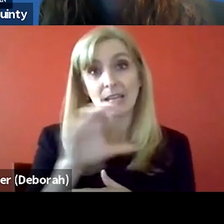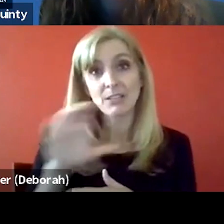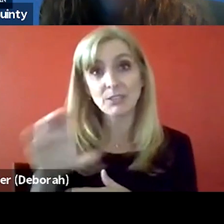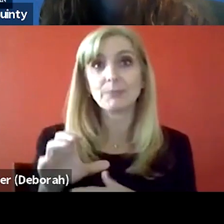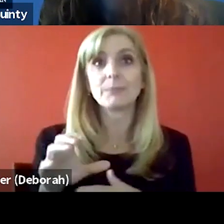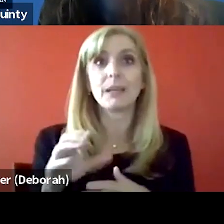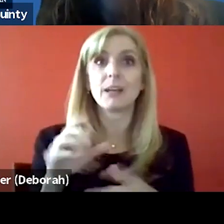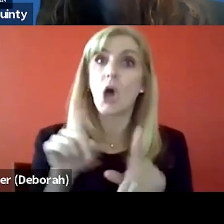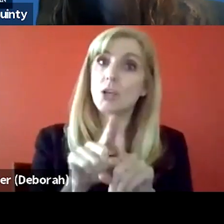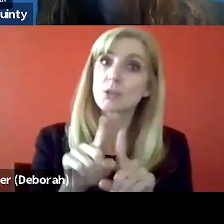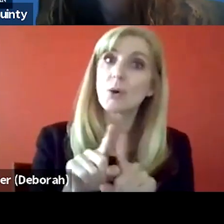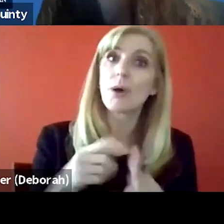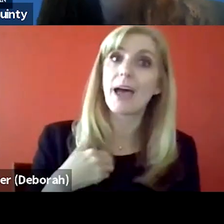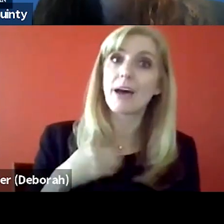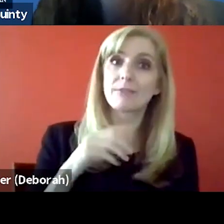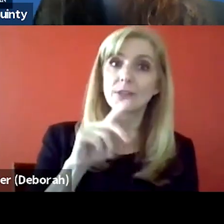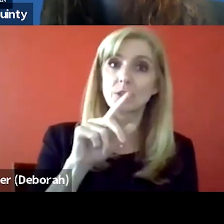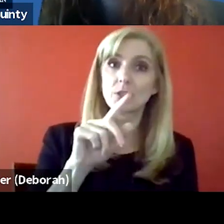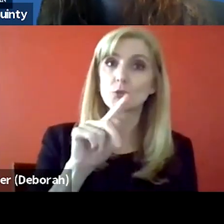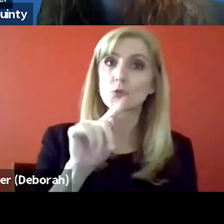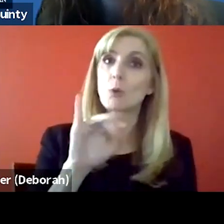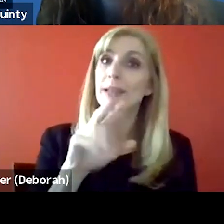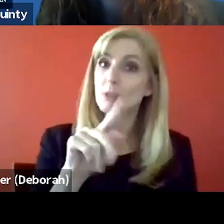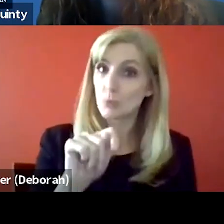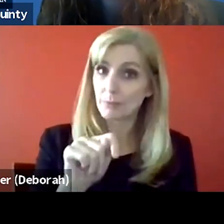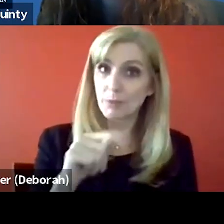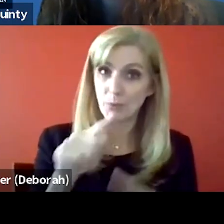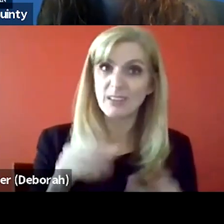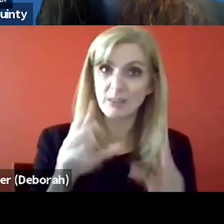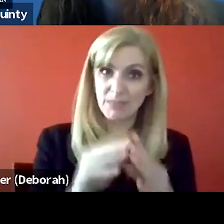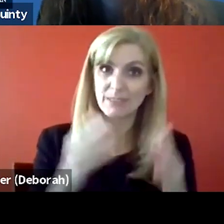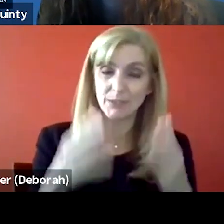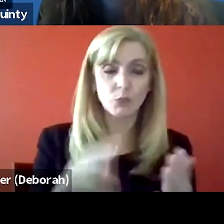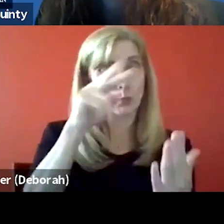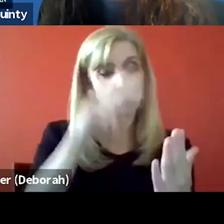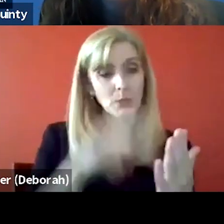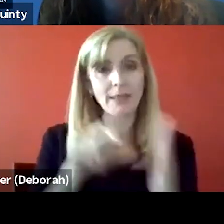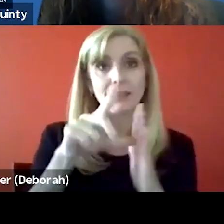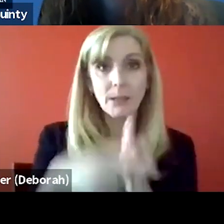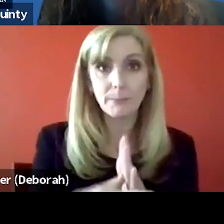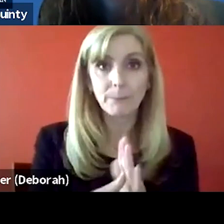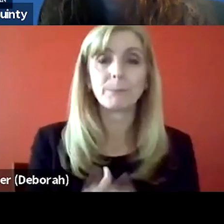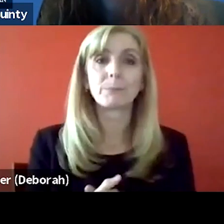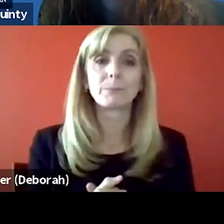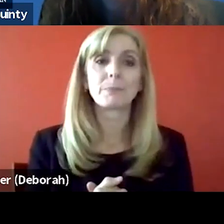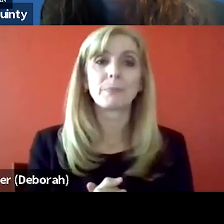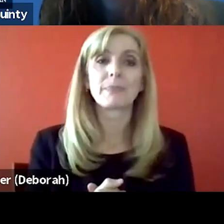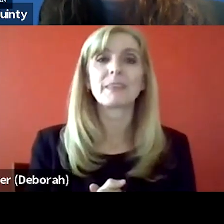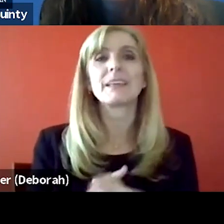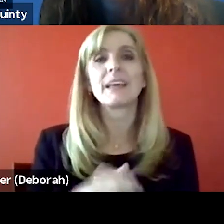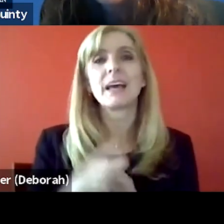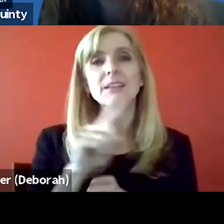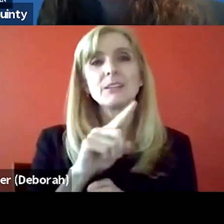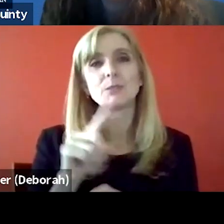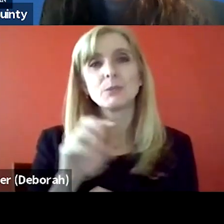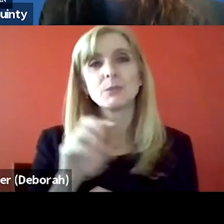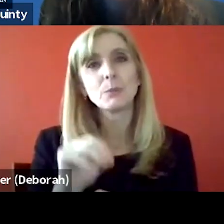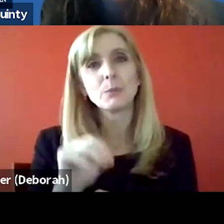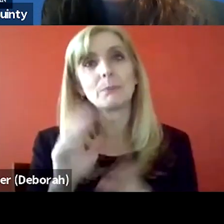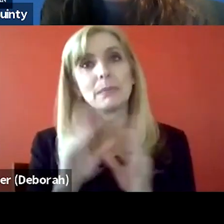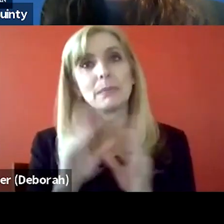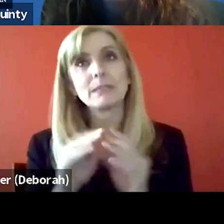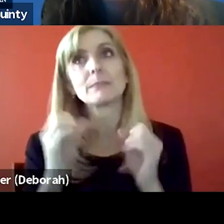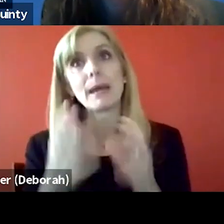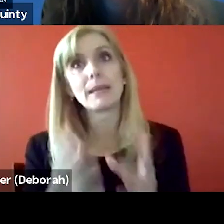afterward. And then just keep in mind that if you're scheduling a lot of Zoom meetings back to back, that can be